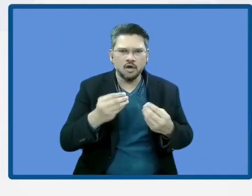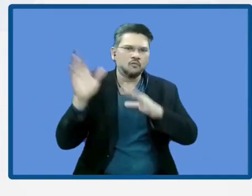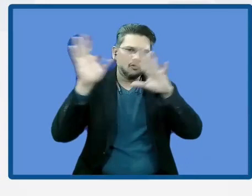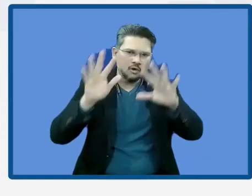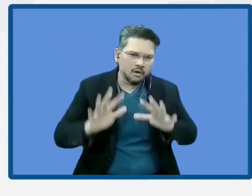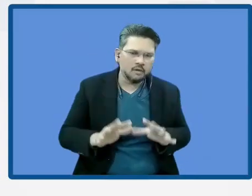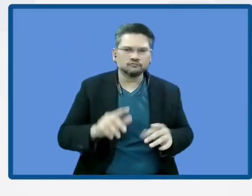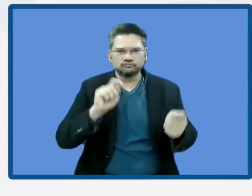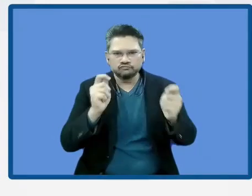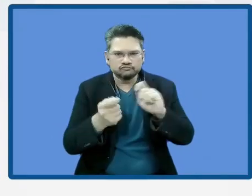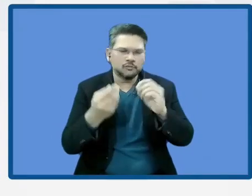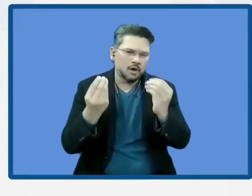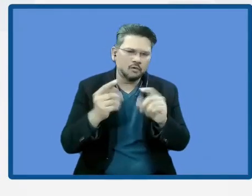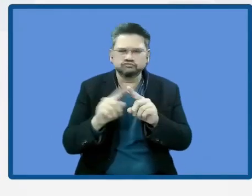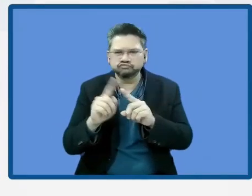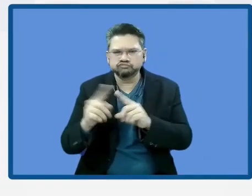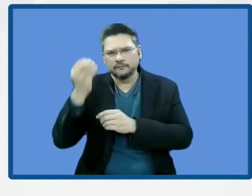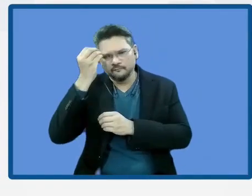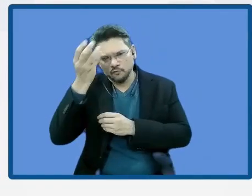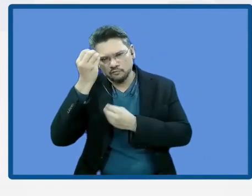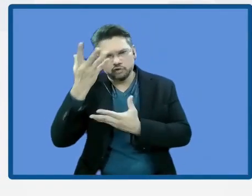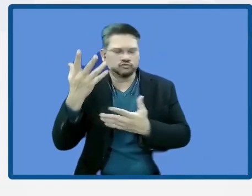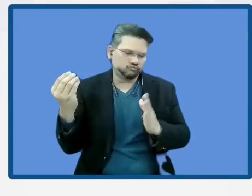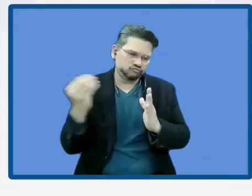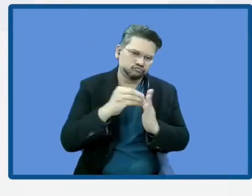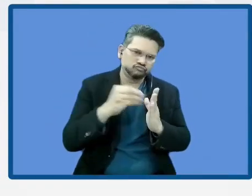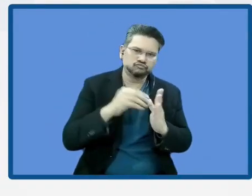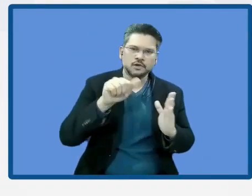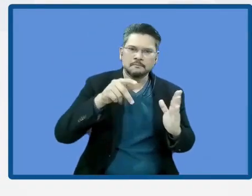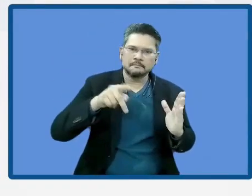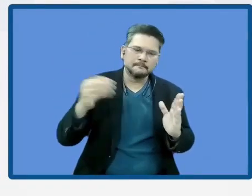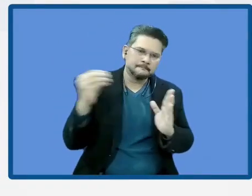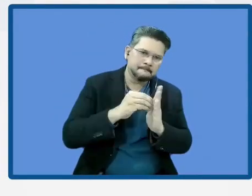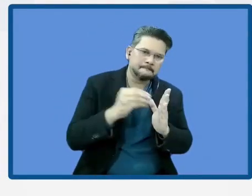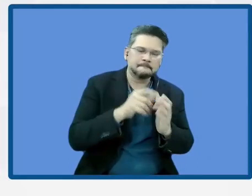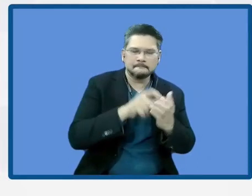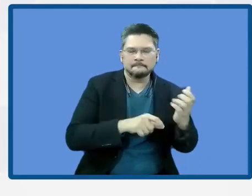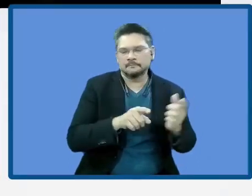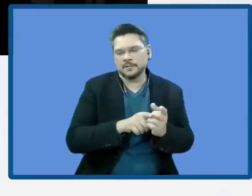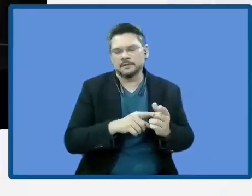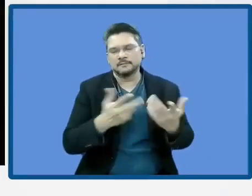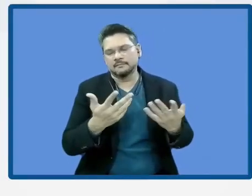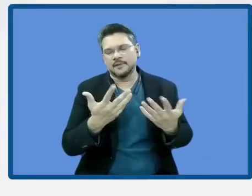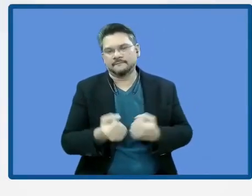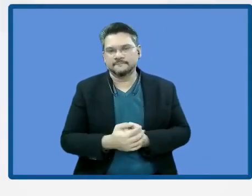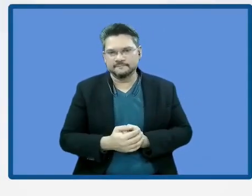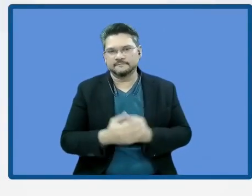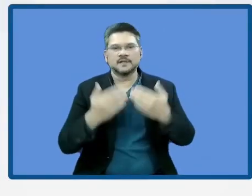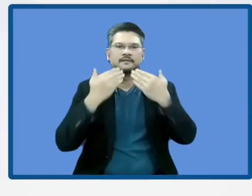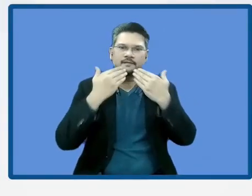changes. We have scientists being trained in Mexico and other countries as well. Well, thank you so much.